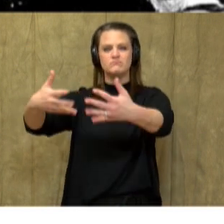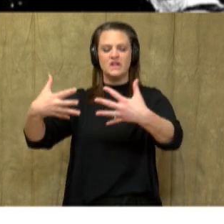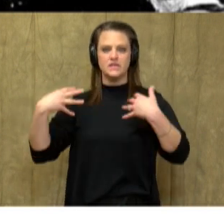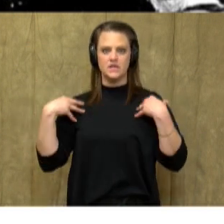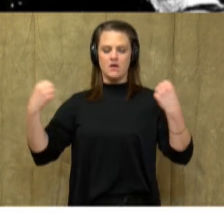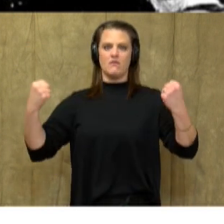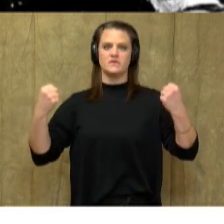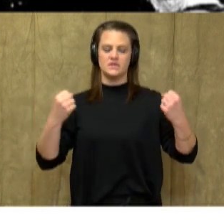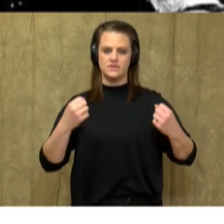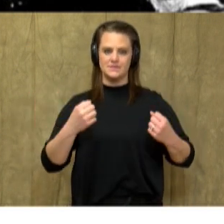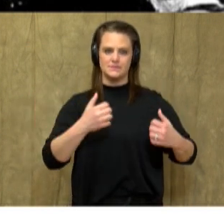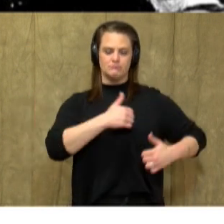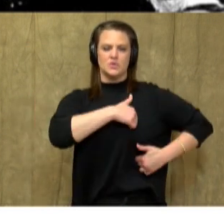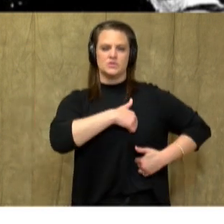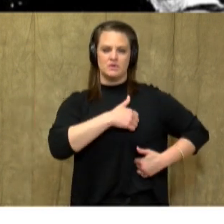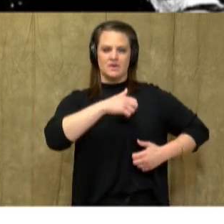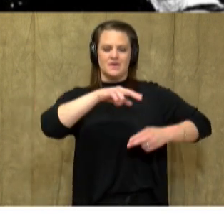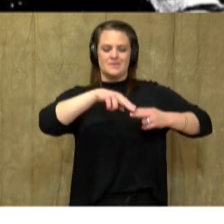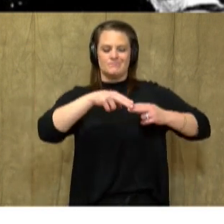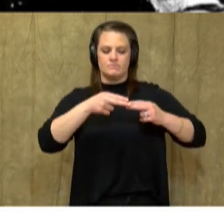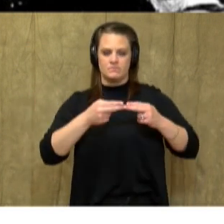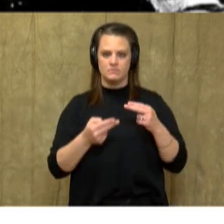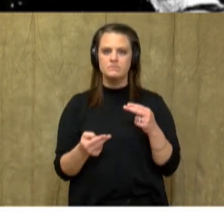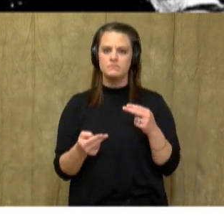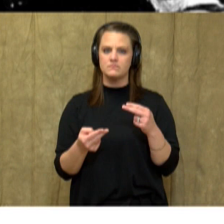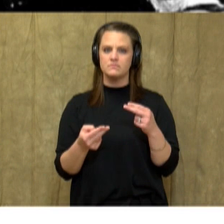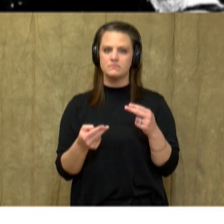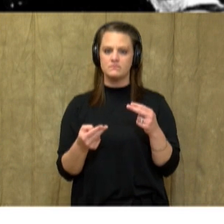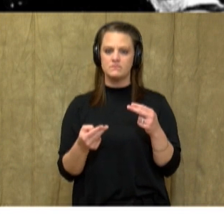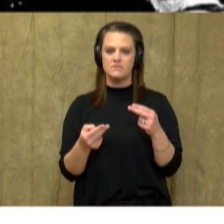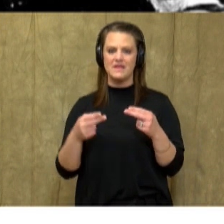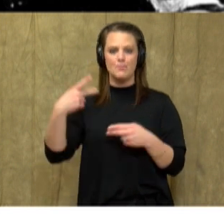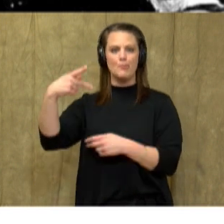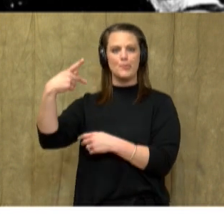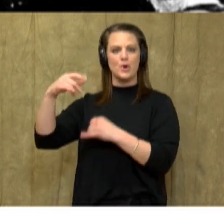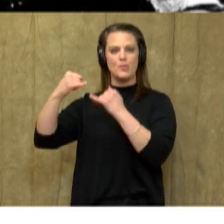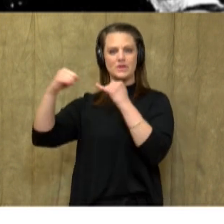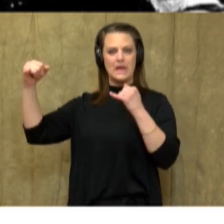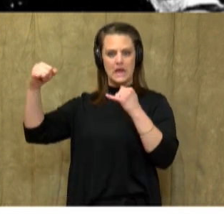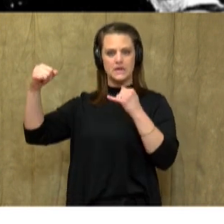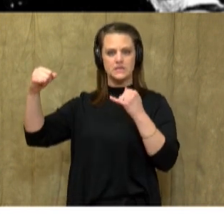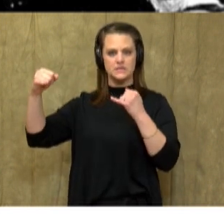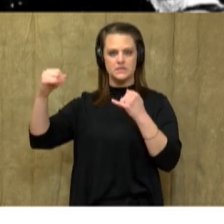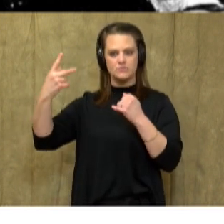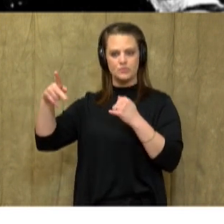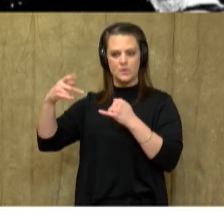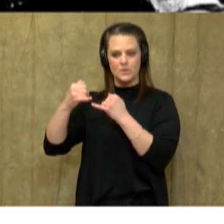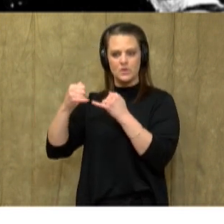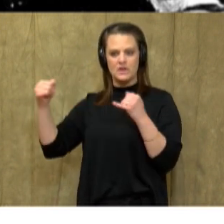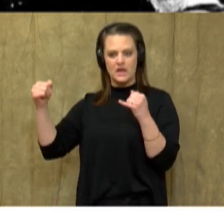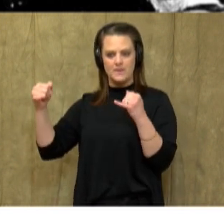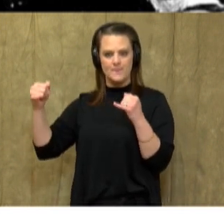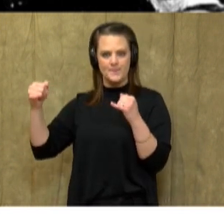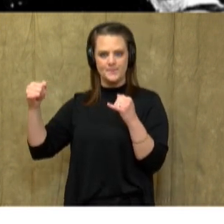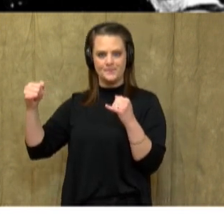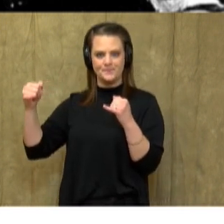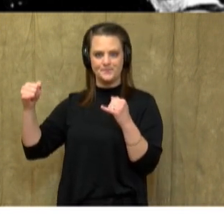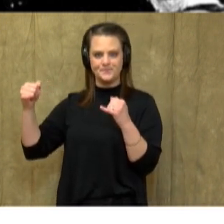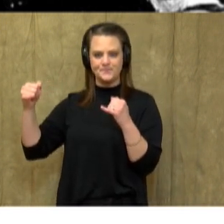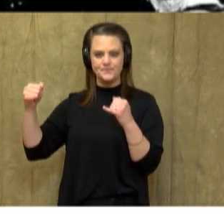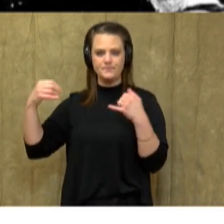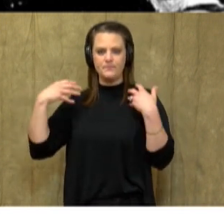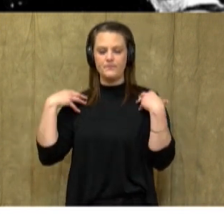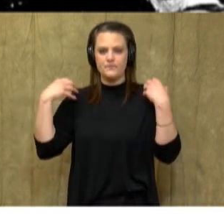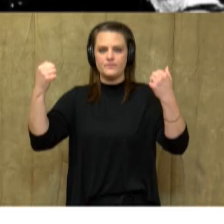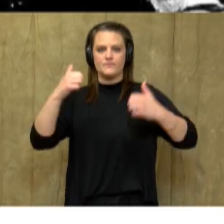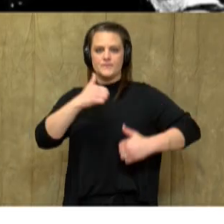the military is decreasing. And the purple line, if you look on the screen with me, the purple line, the confidence